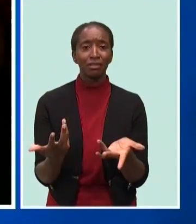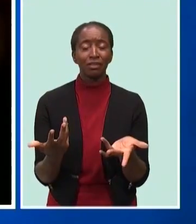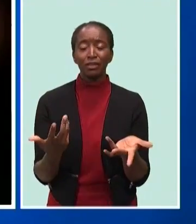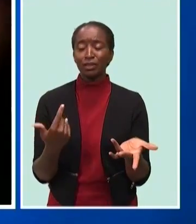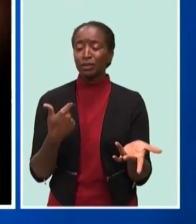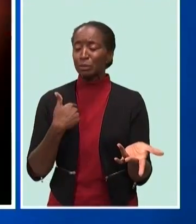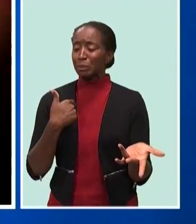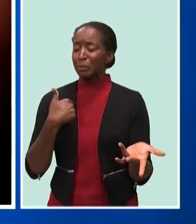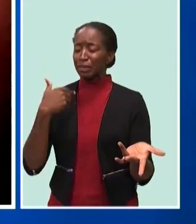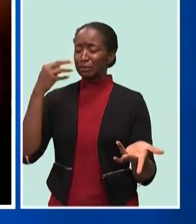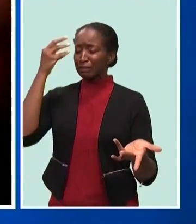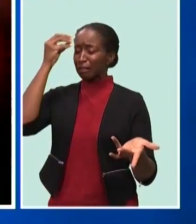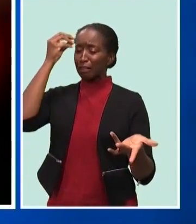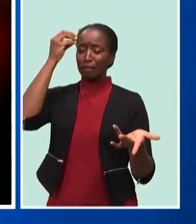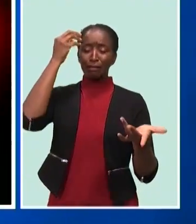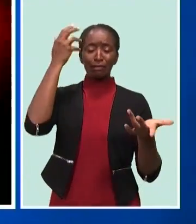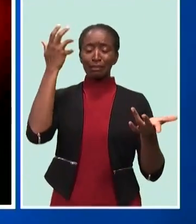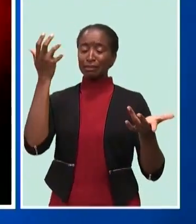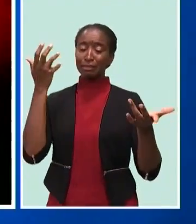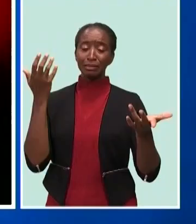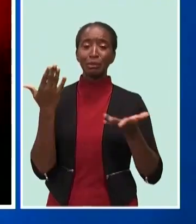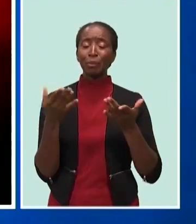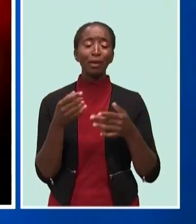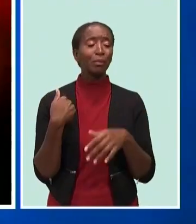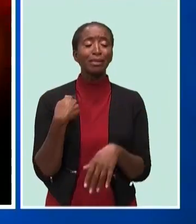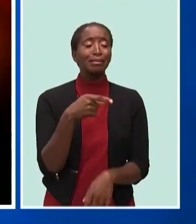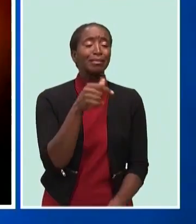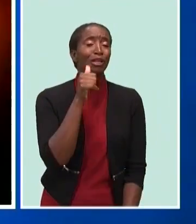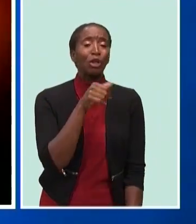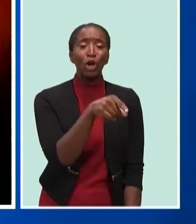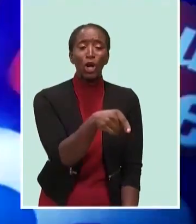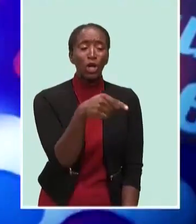am like the little girl with a demon, I still need help.